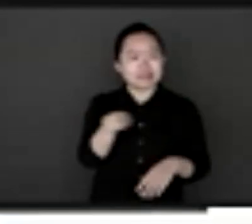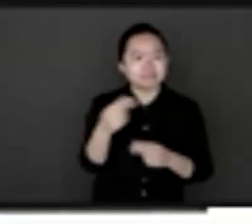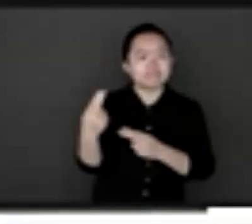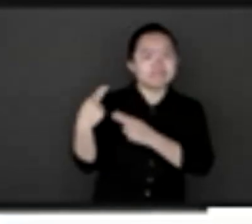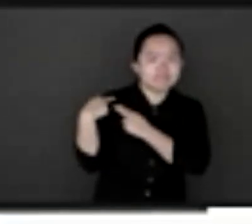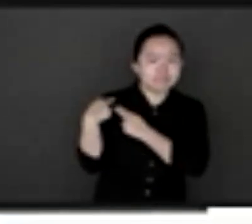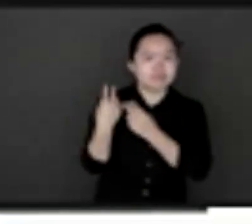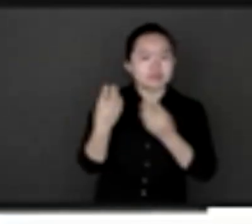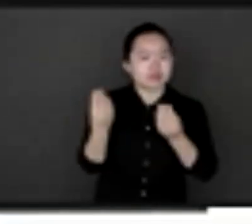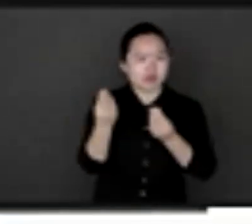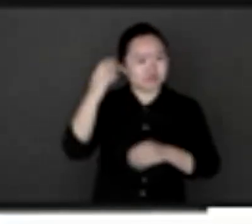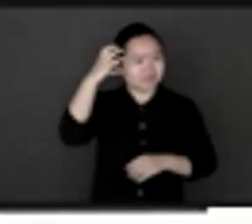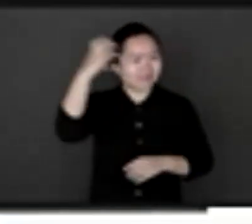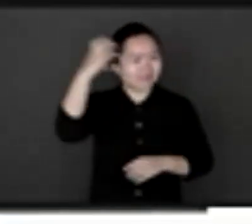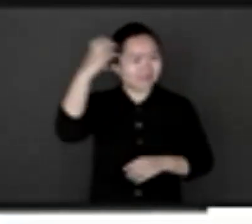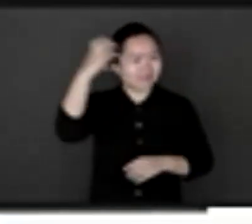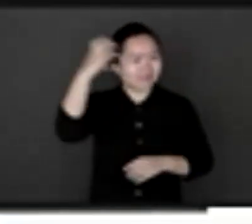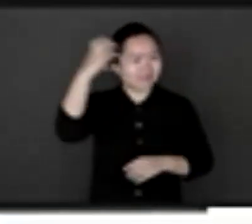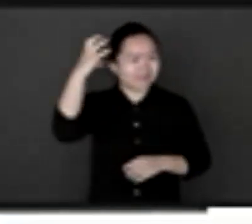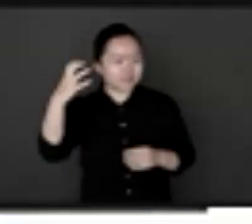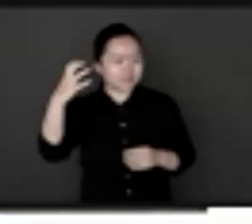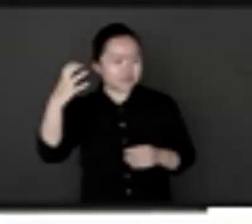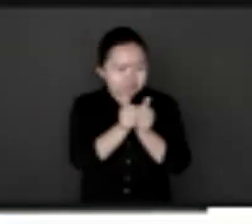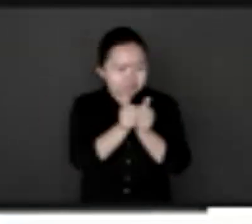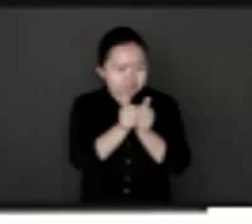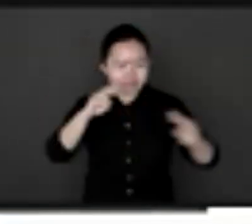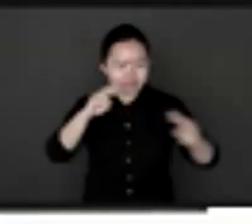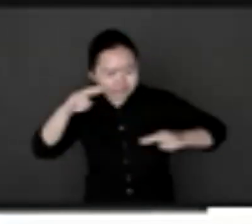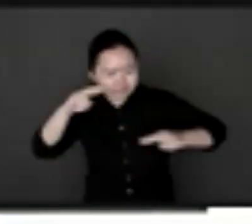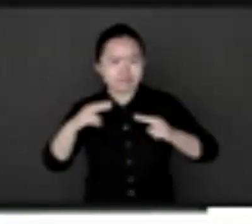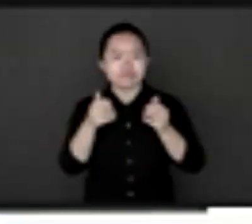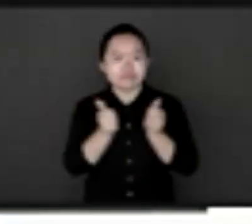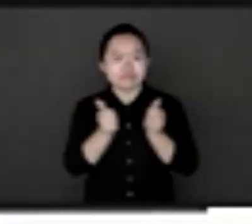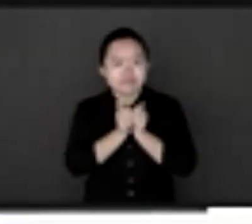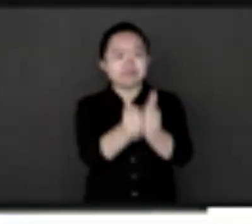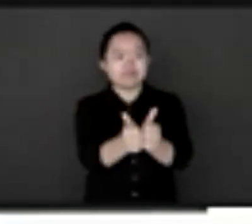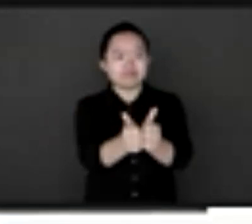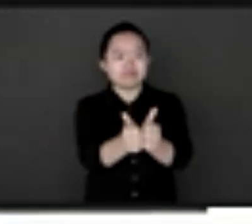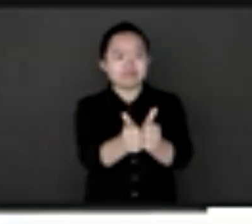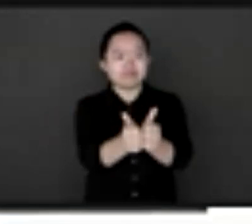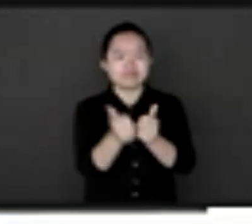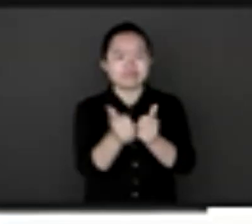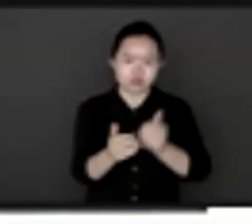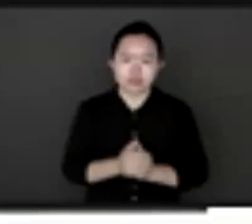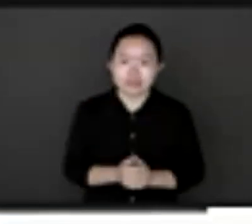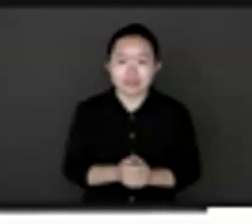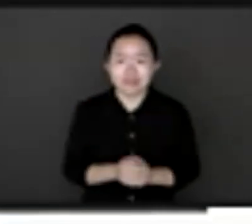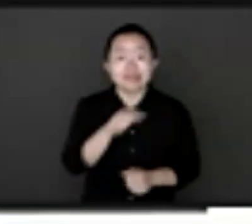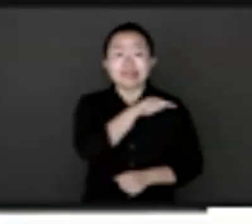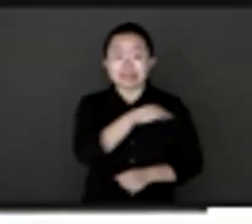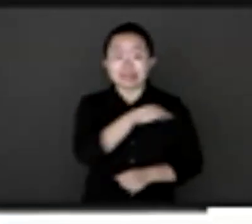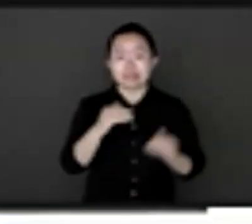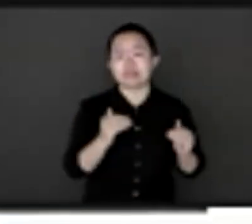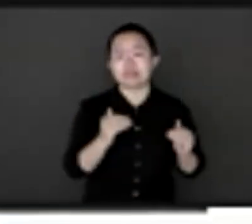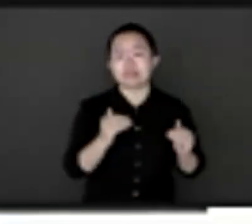much experience with accessibility from before. So we have really moved quite a few organizations into at least awareness